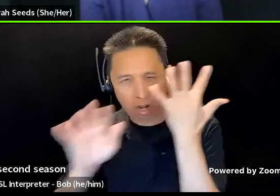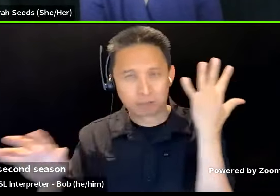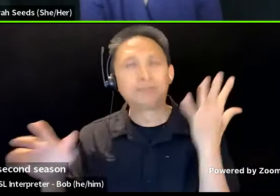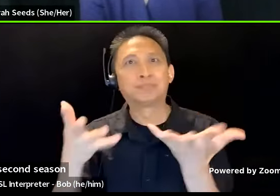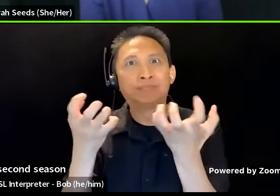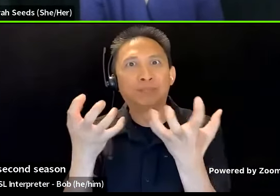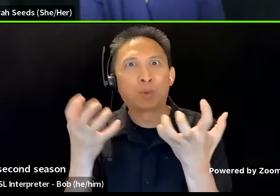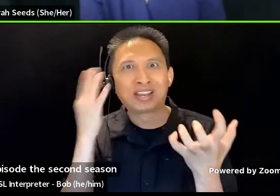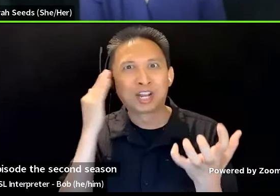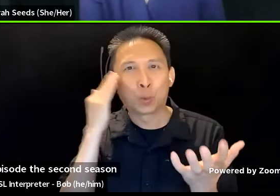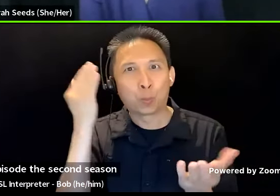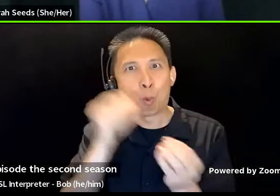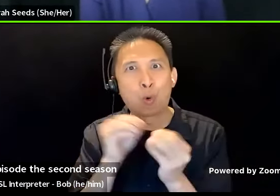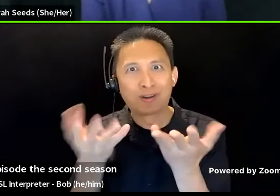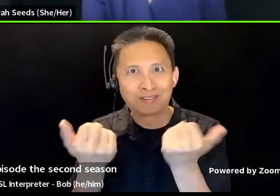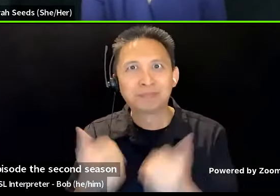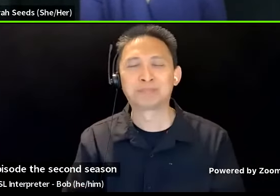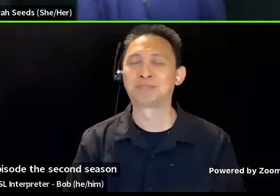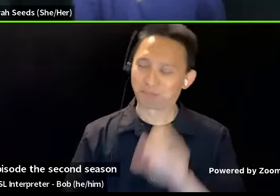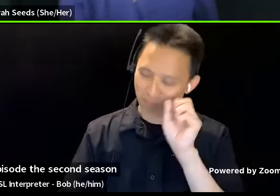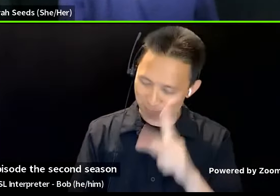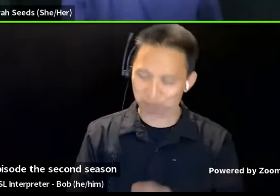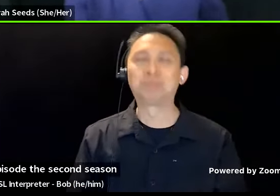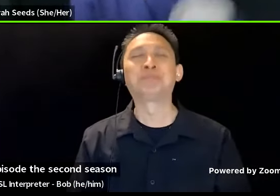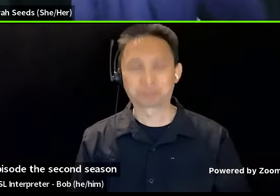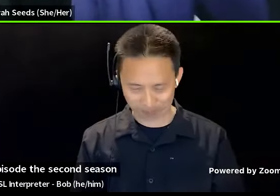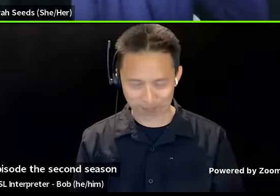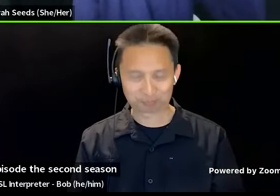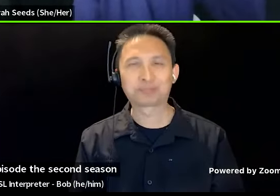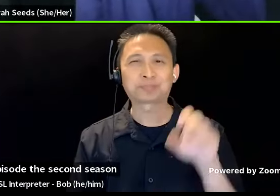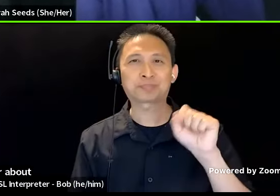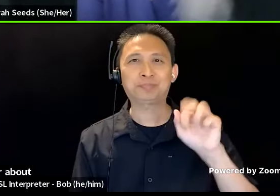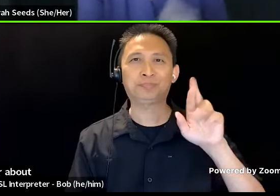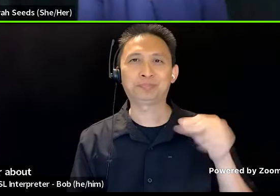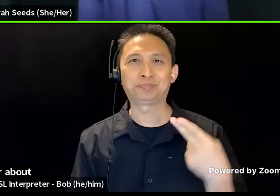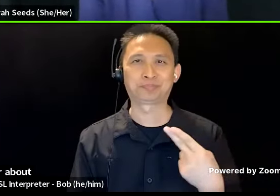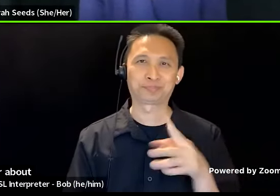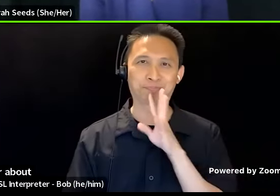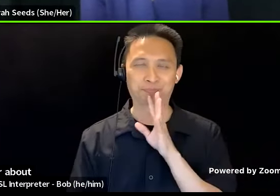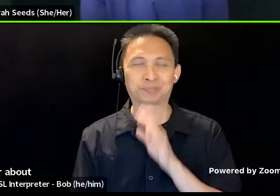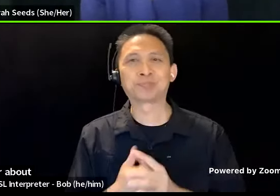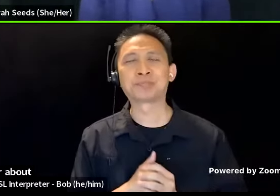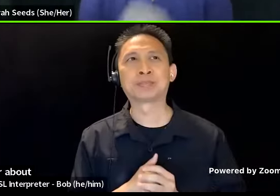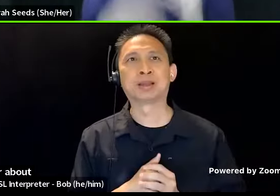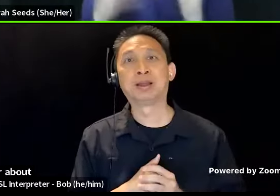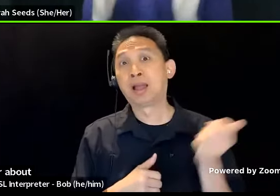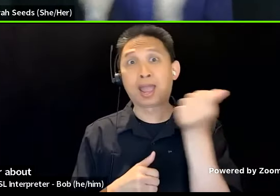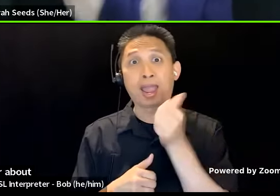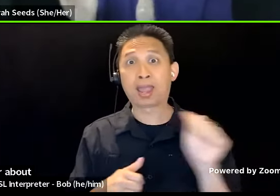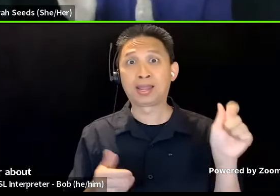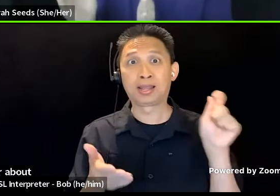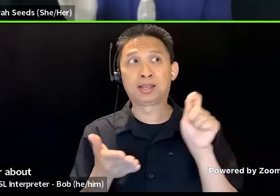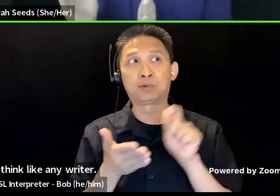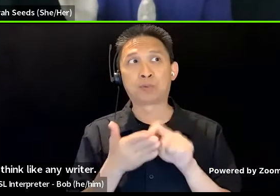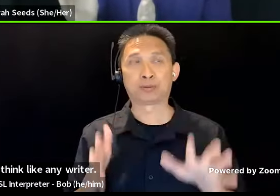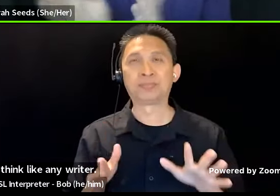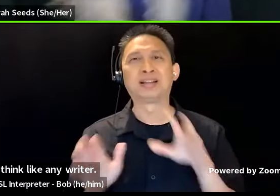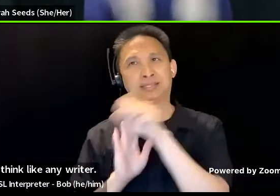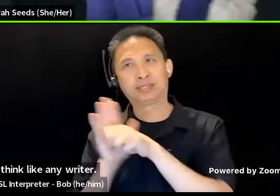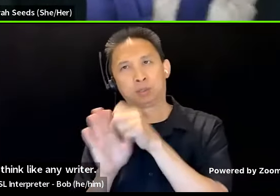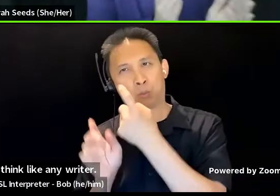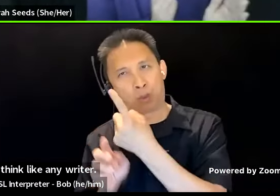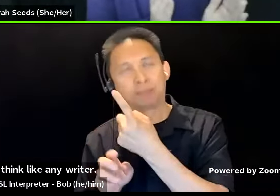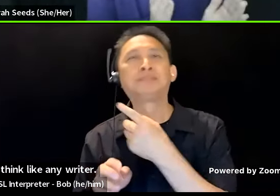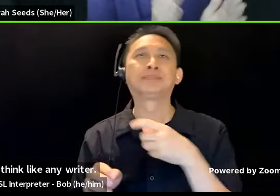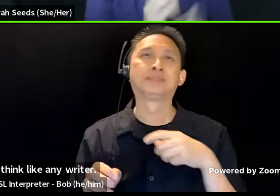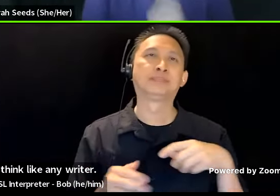that. Okay. Well, you know, when you're I think like any writer, you know, so in between season 1 of Dr. Seeds and